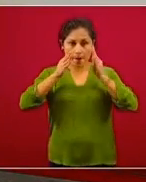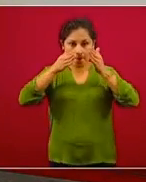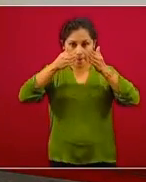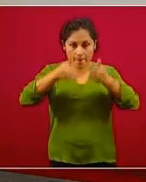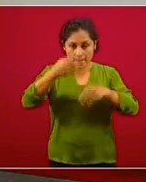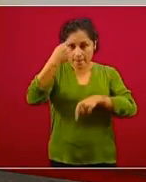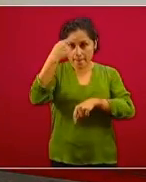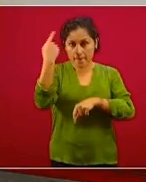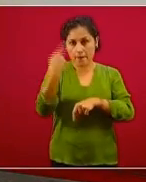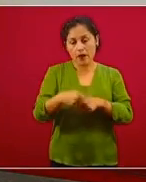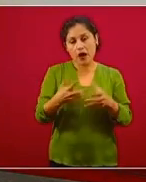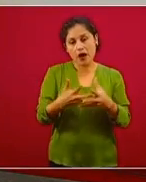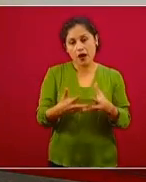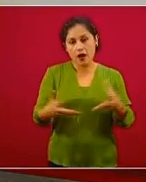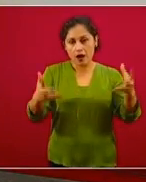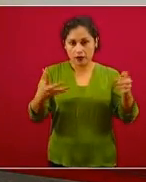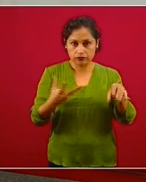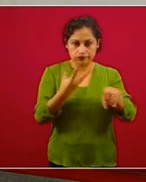a plan of